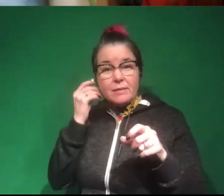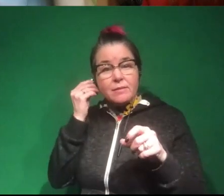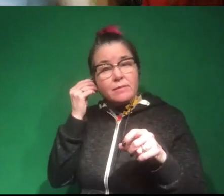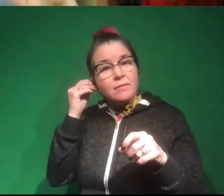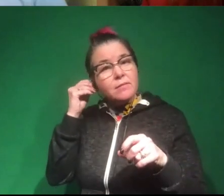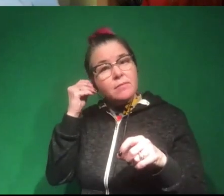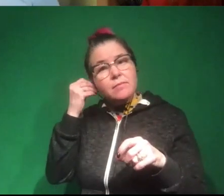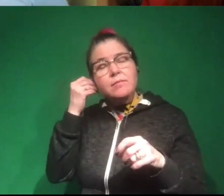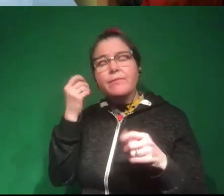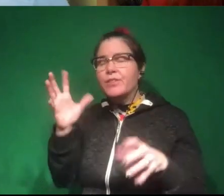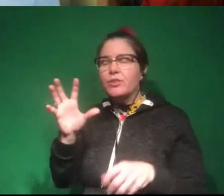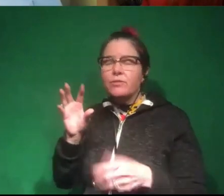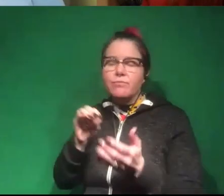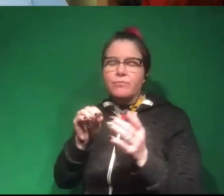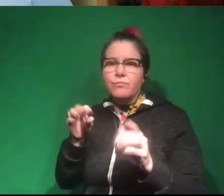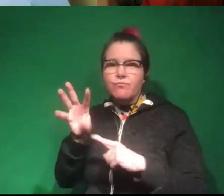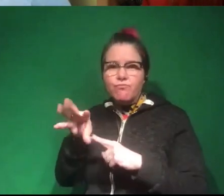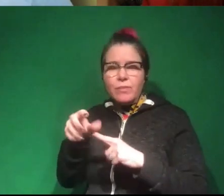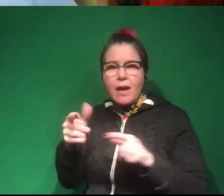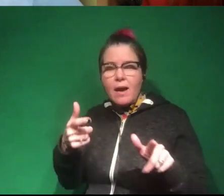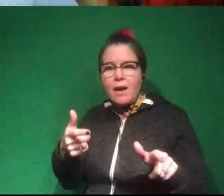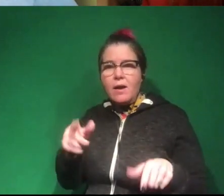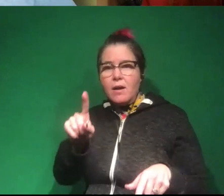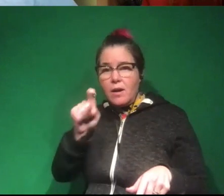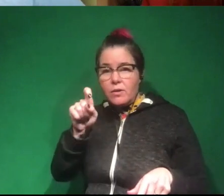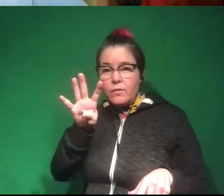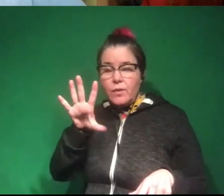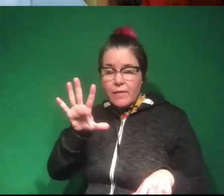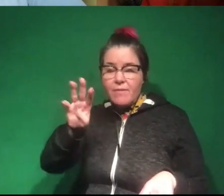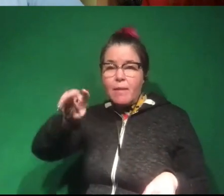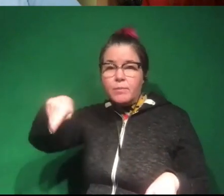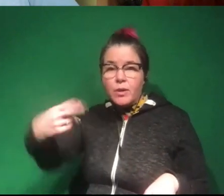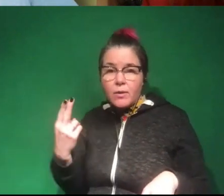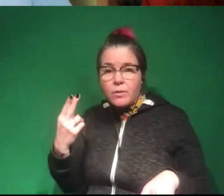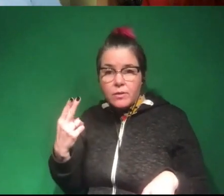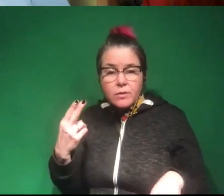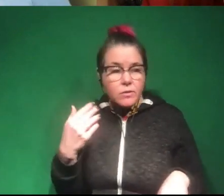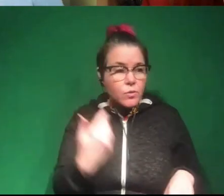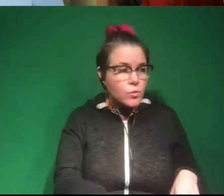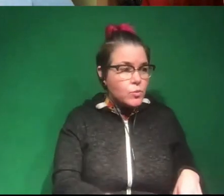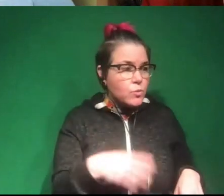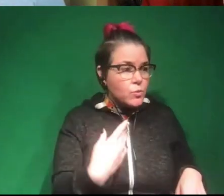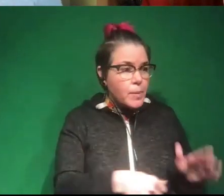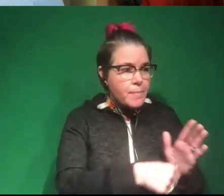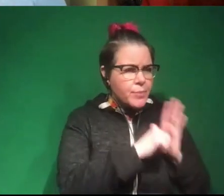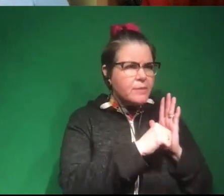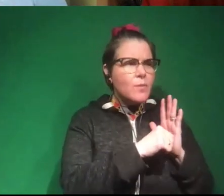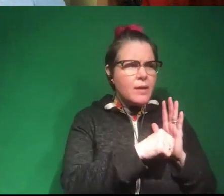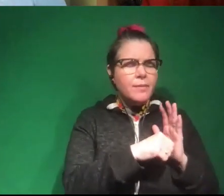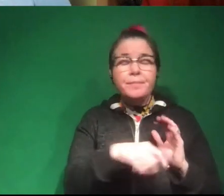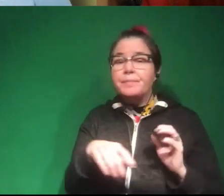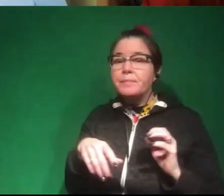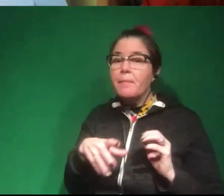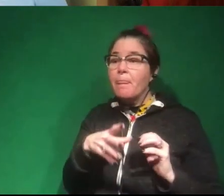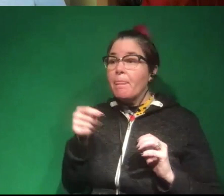really high speed cameras has been 145 miles per hour. That is impressive. And Um, when